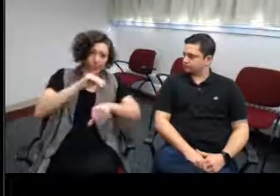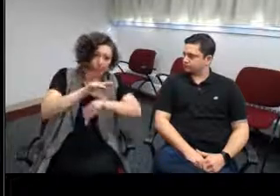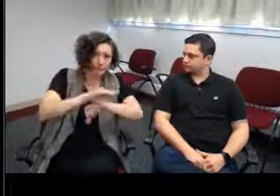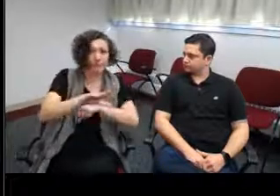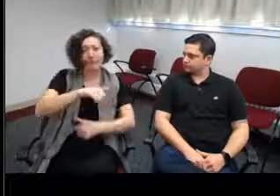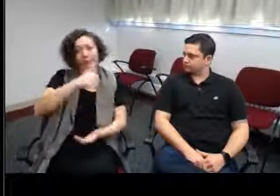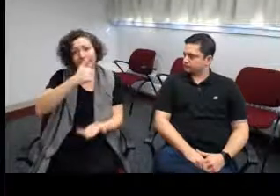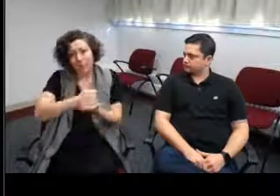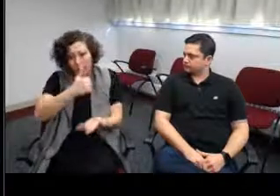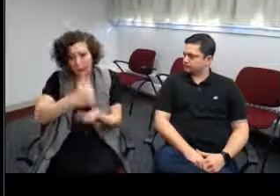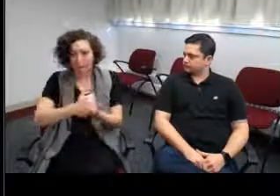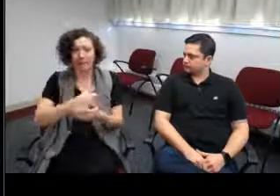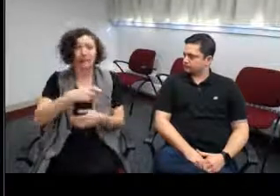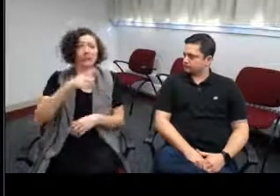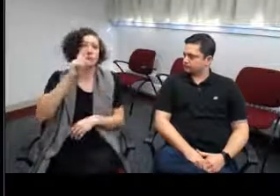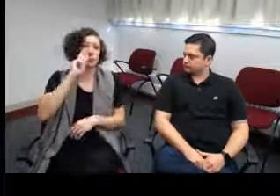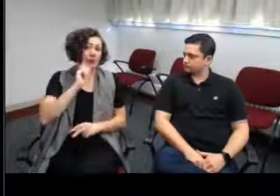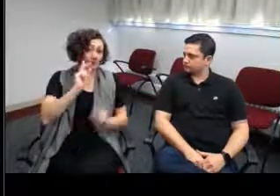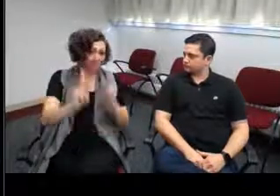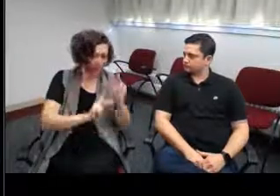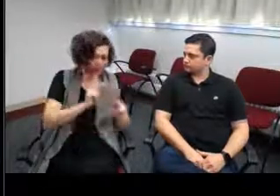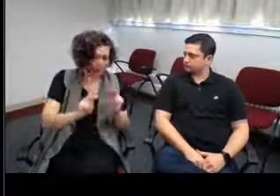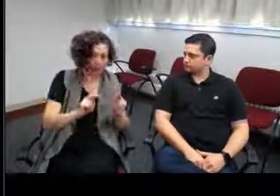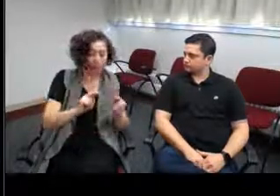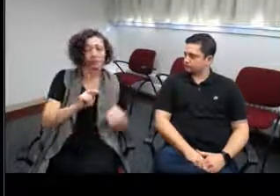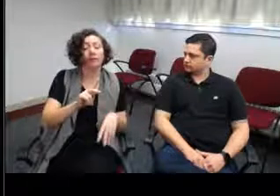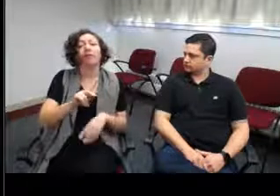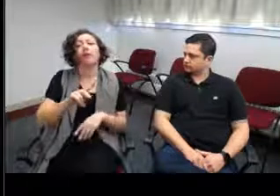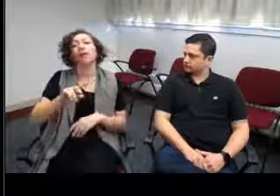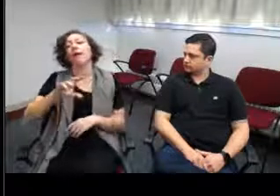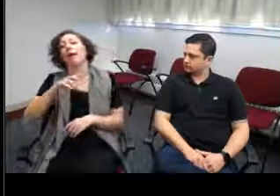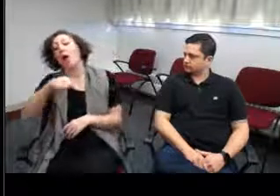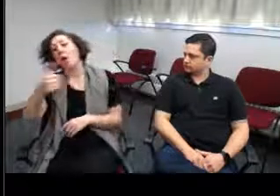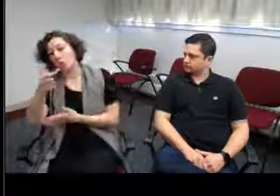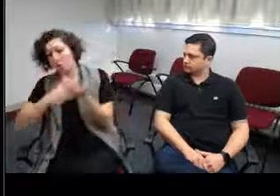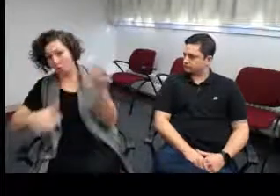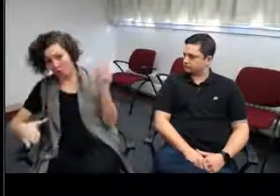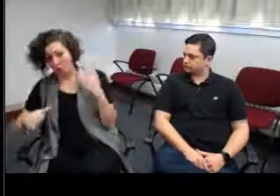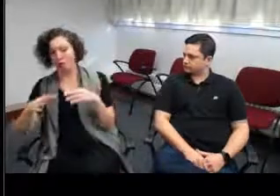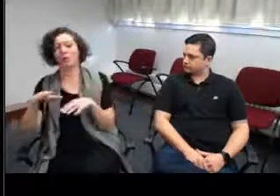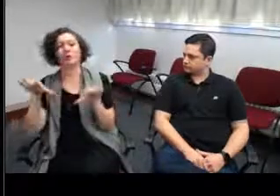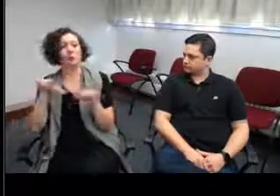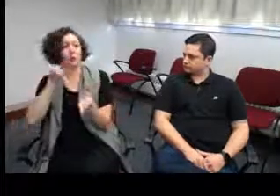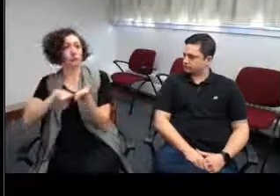That's part-time. The other part, I do provide therapy for deaf people,